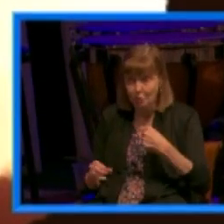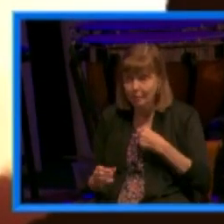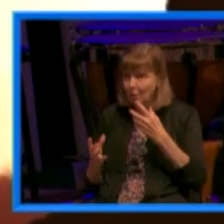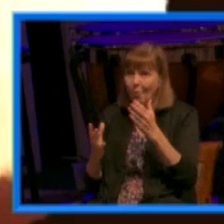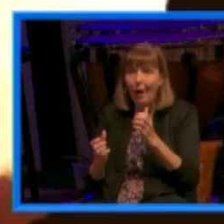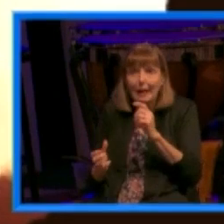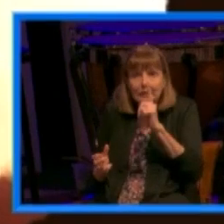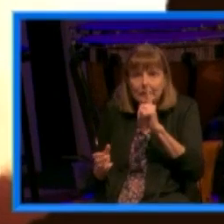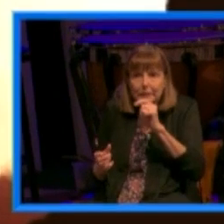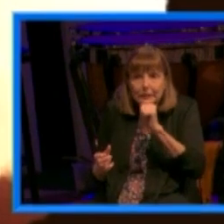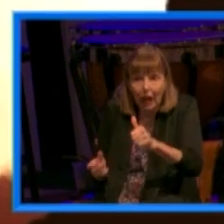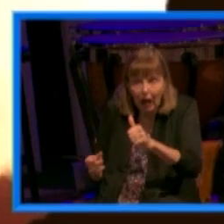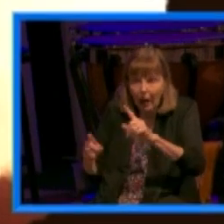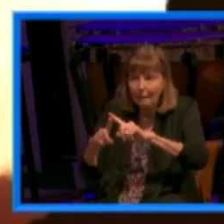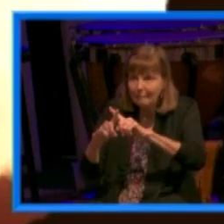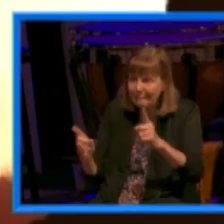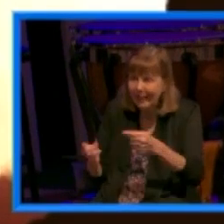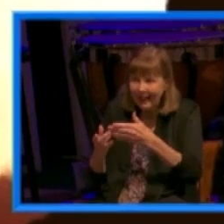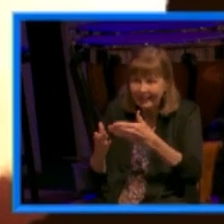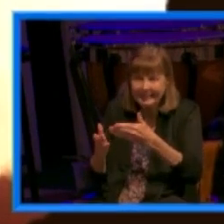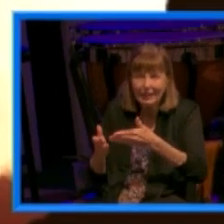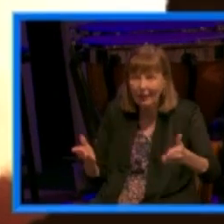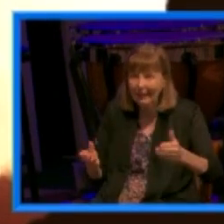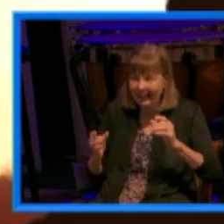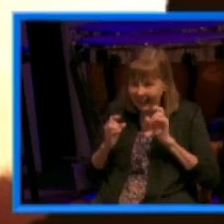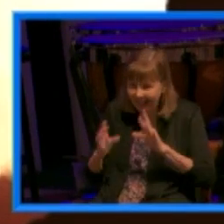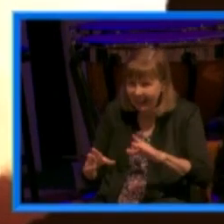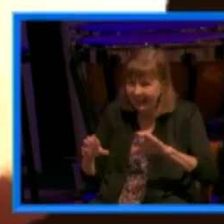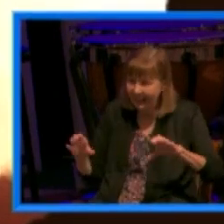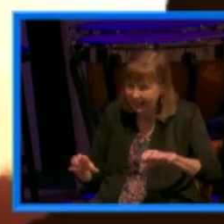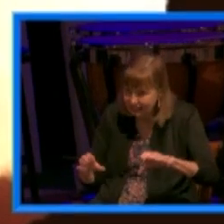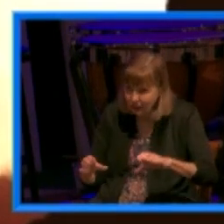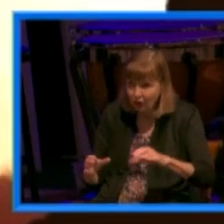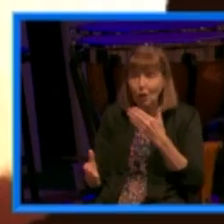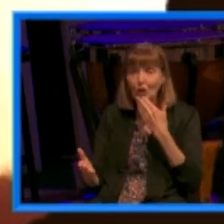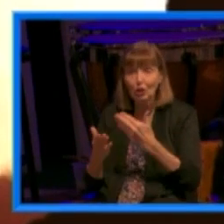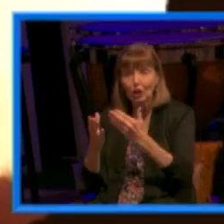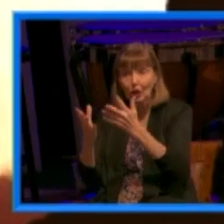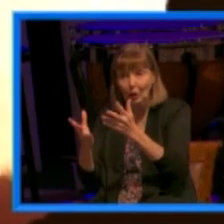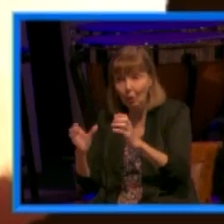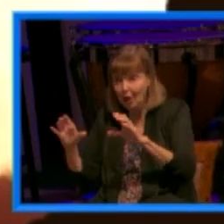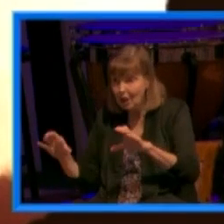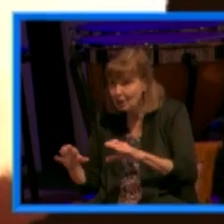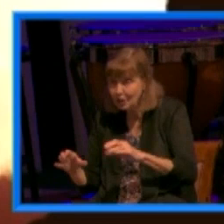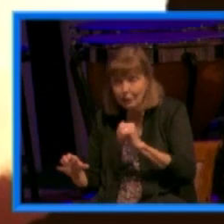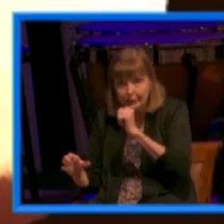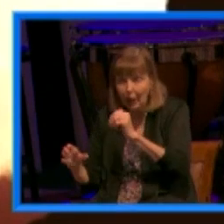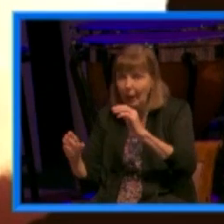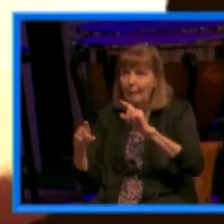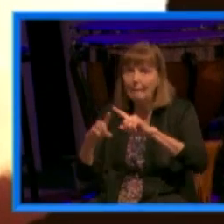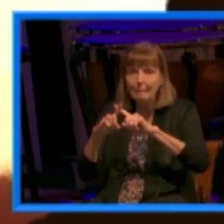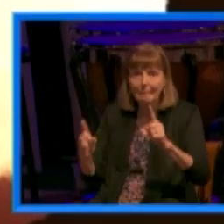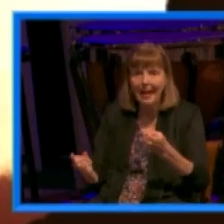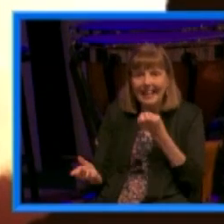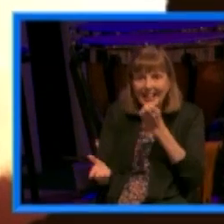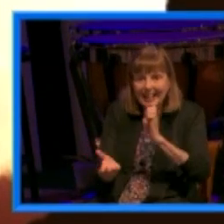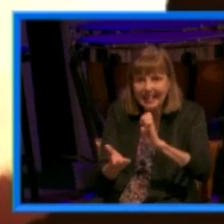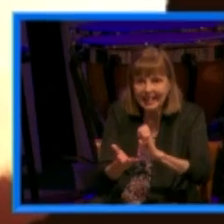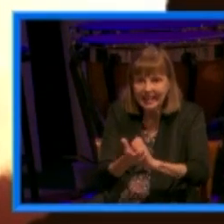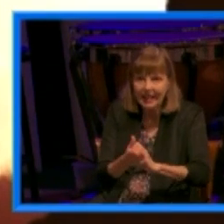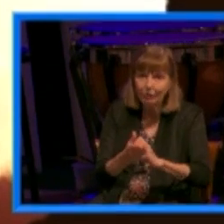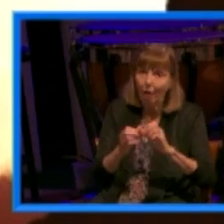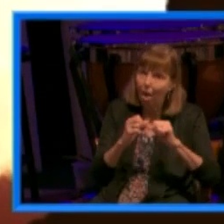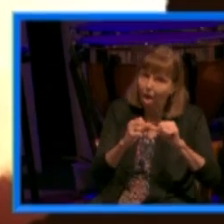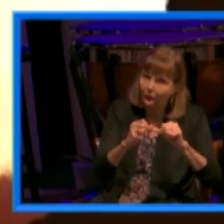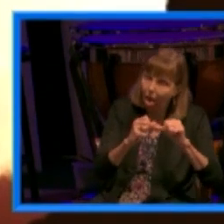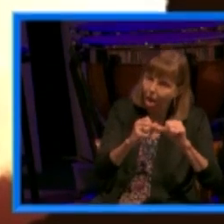very thing I hate. For I do not do the good I want, but the evil I want is what keep on doing. I